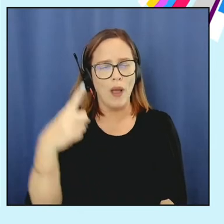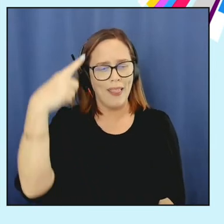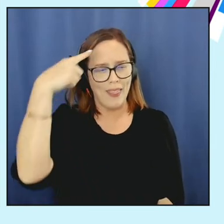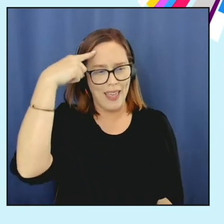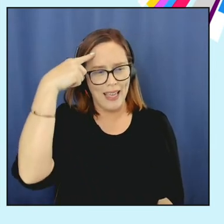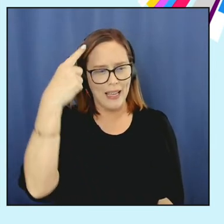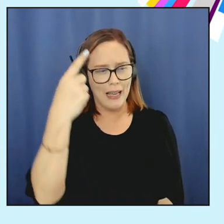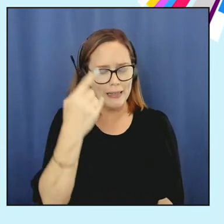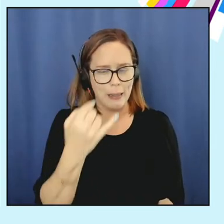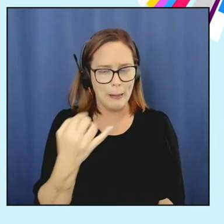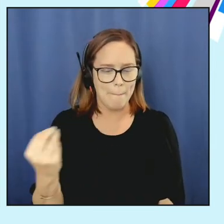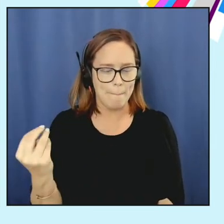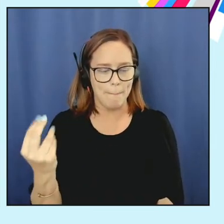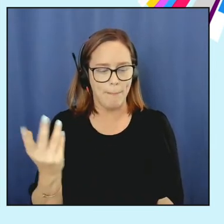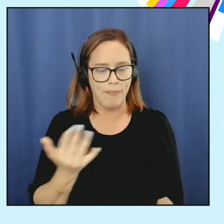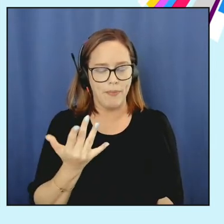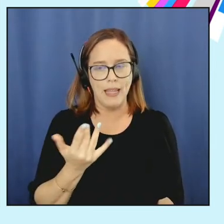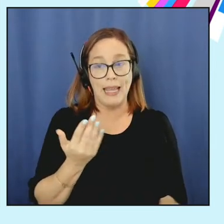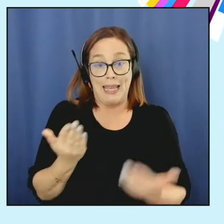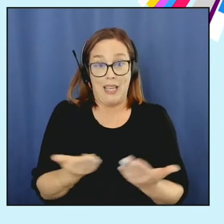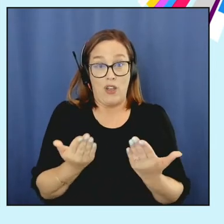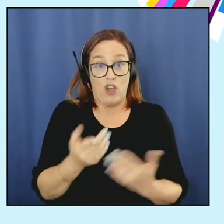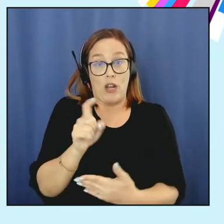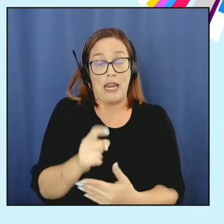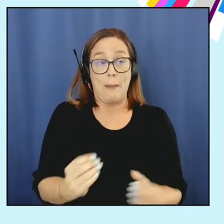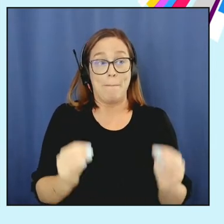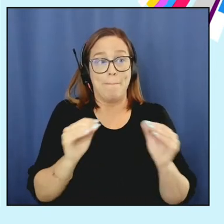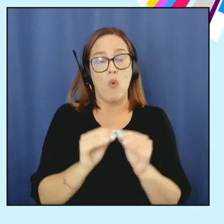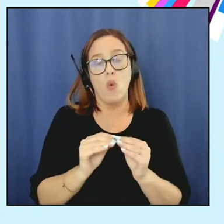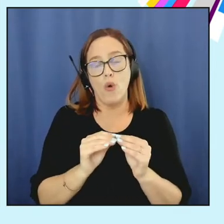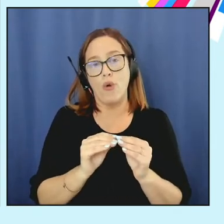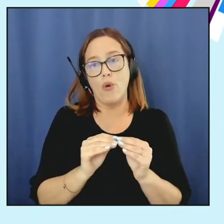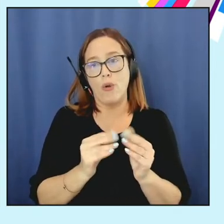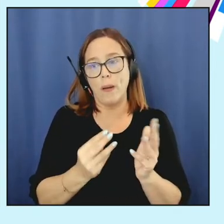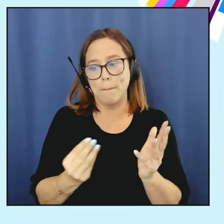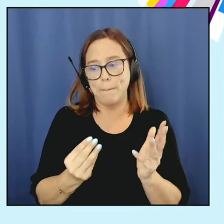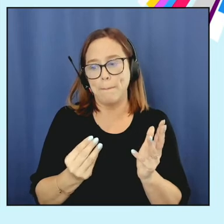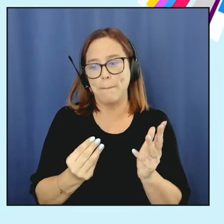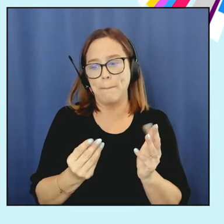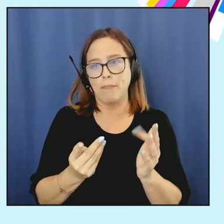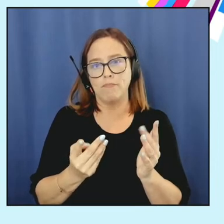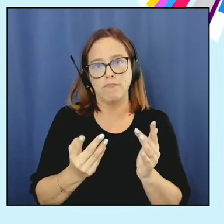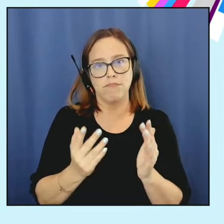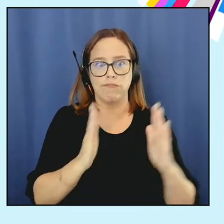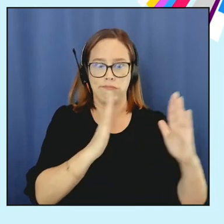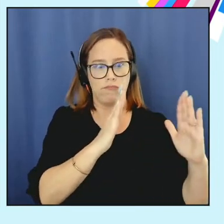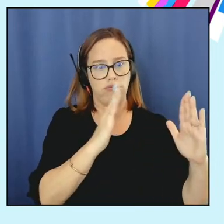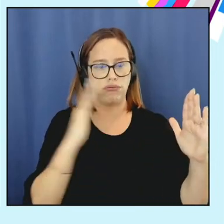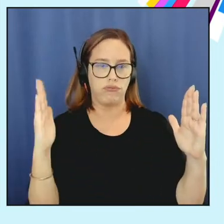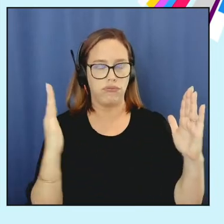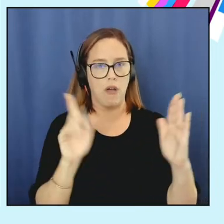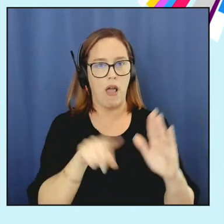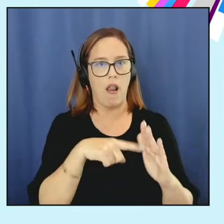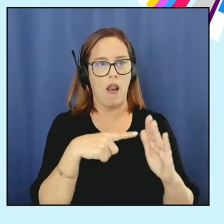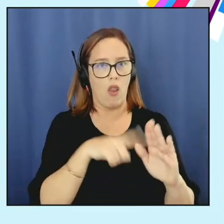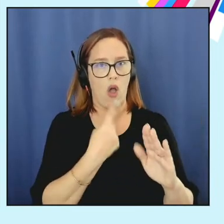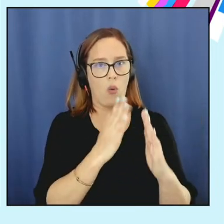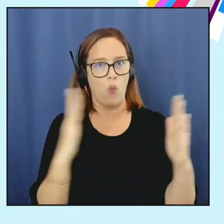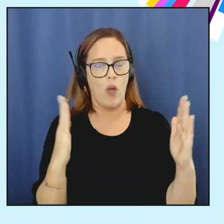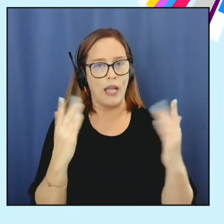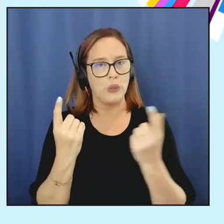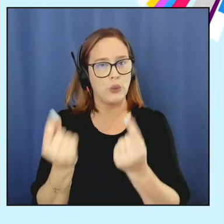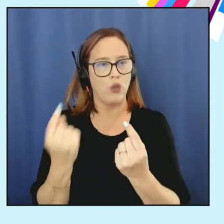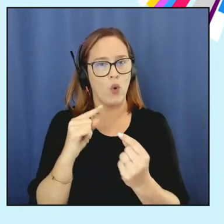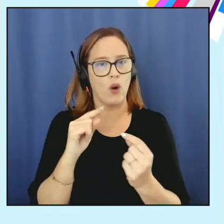here we need to, there needs to be a more a longer way to go for economic justice to happen for